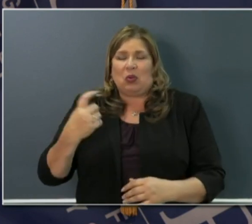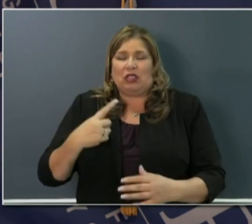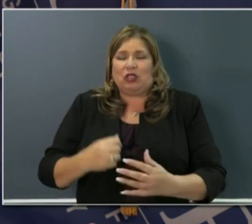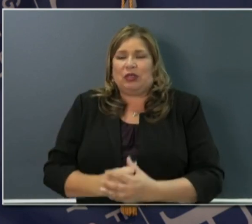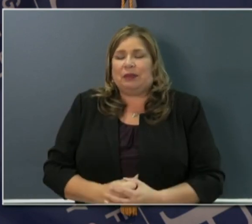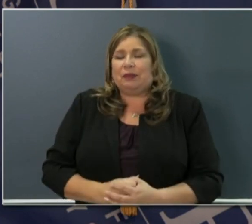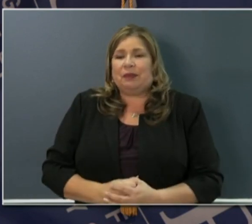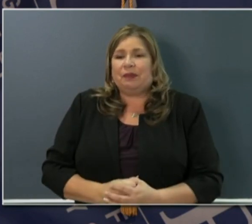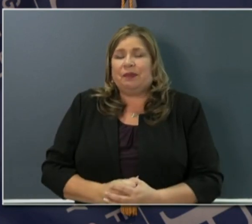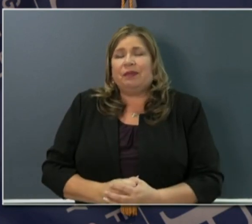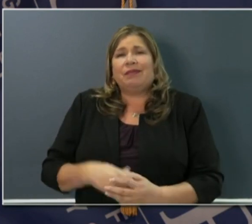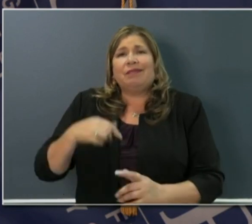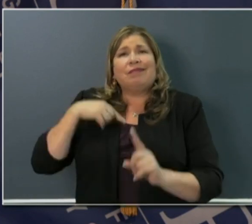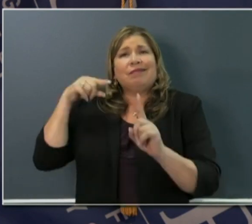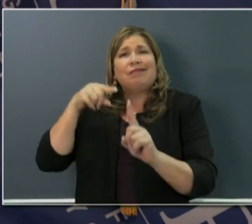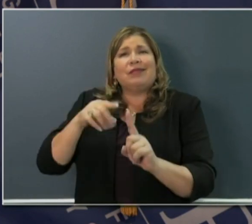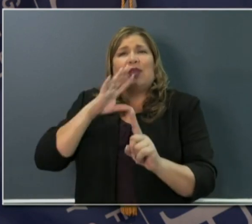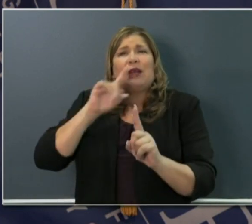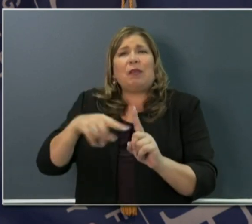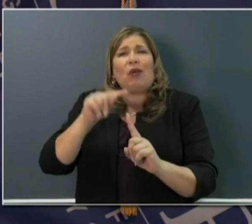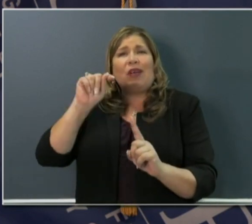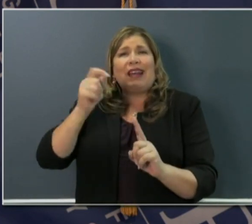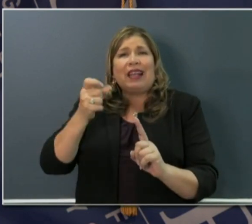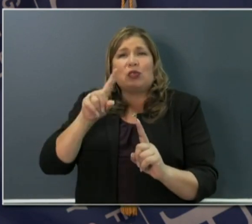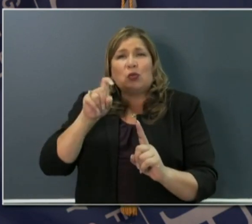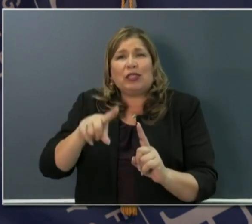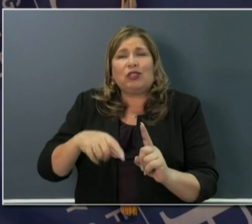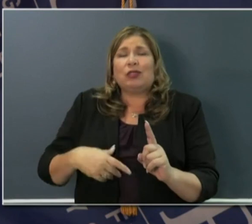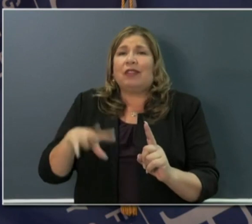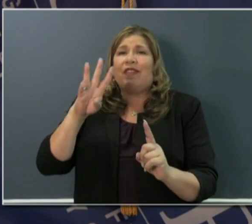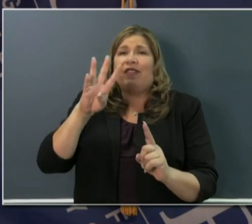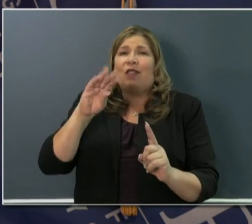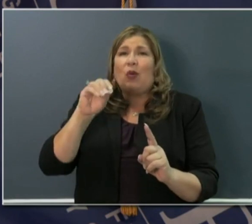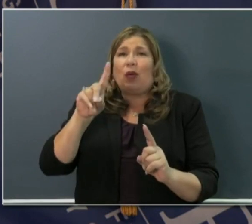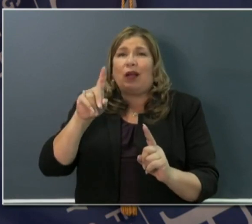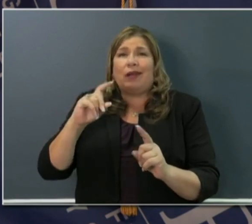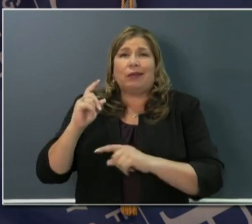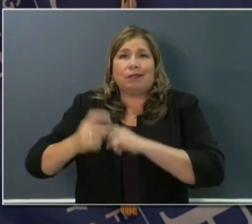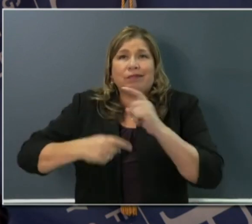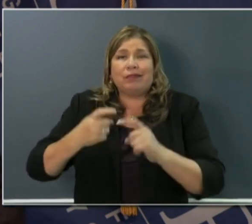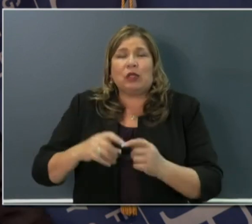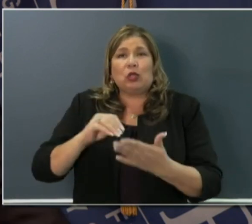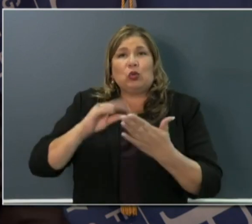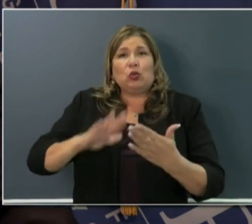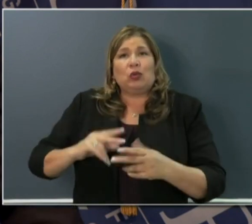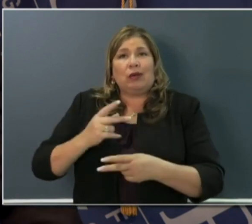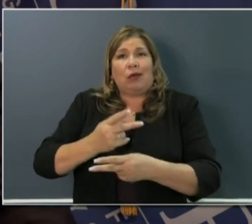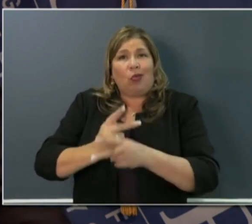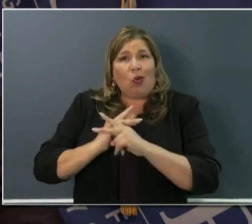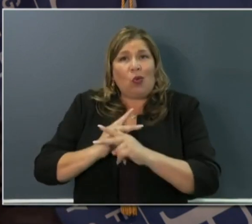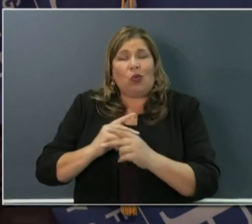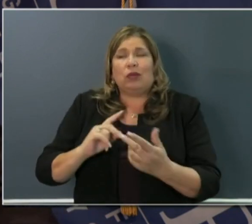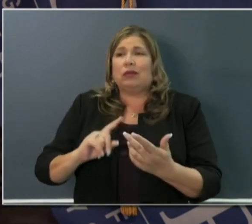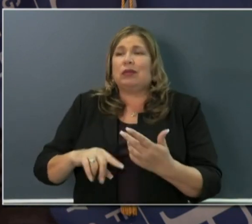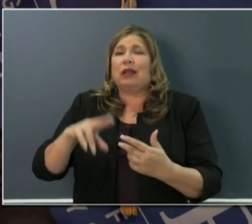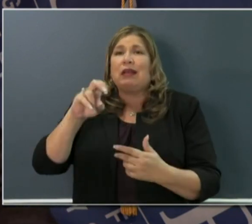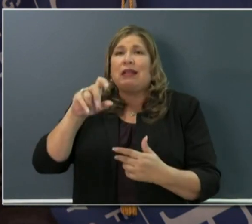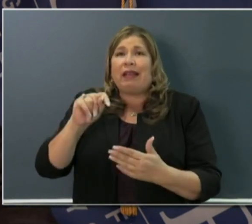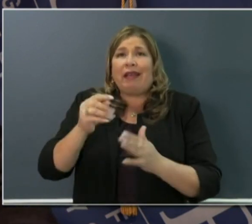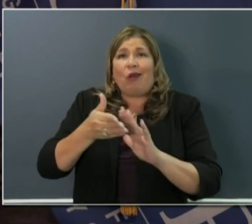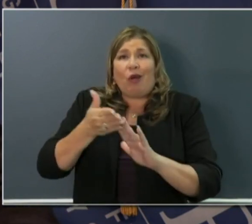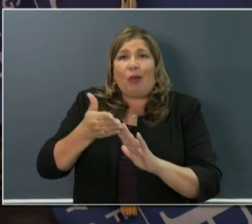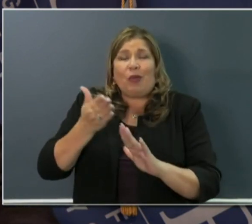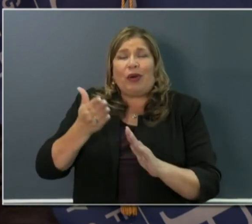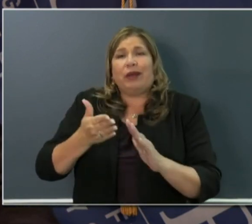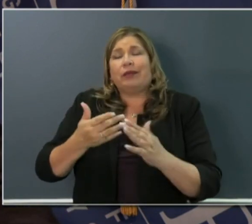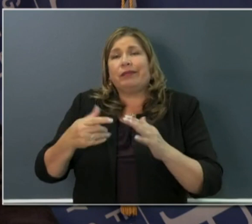involving items like 401k distributions, charitable contributions, student loan payments, net operating losses, and even a tax